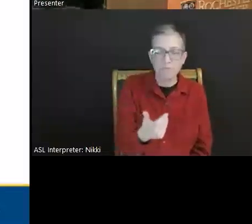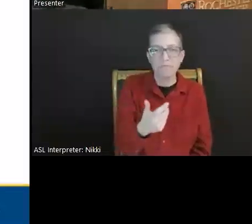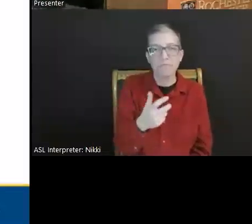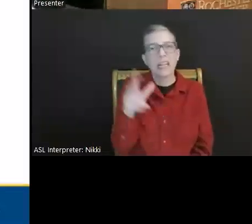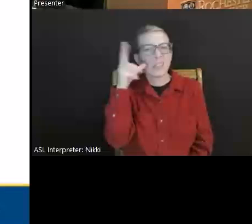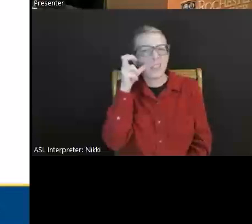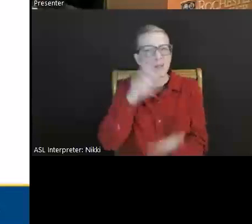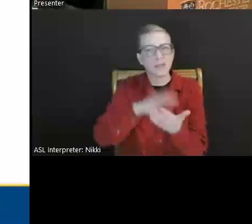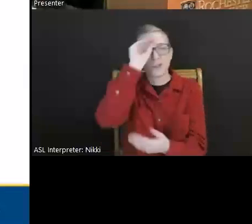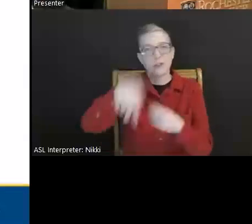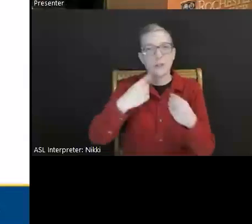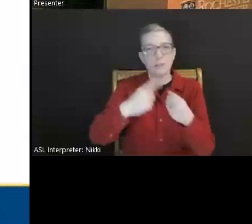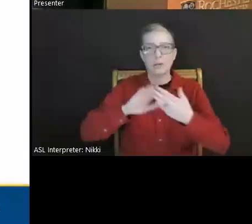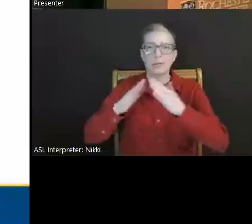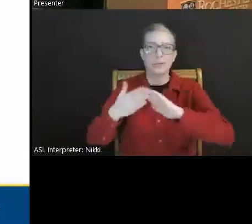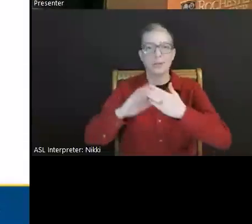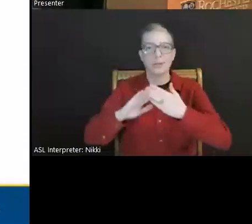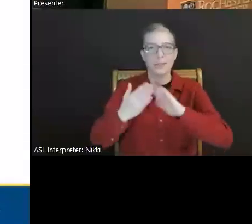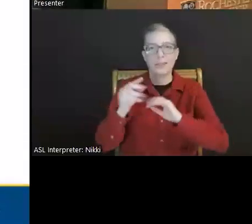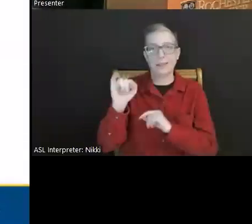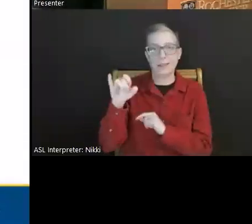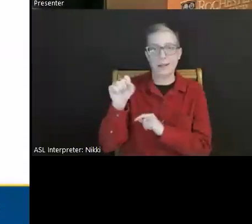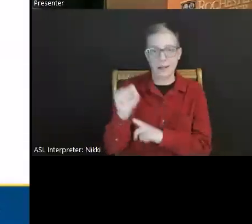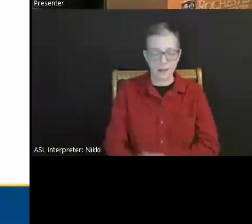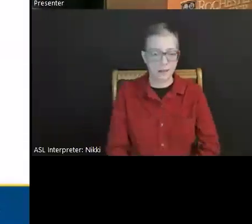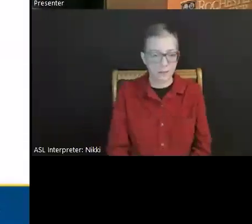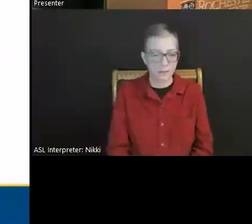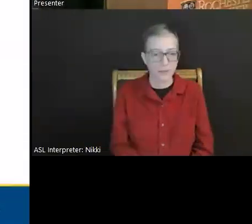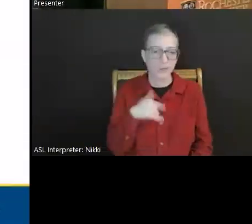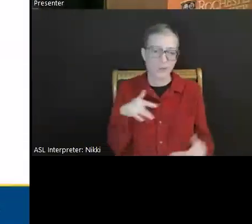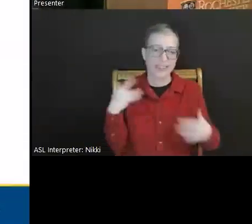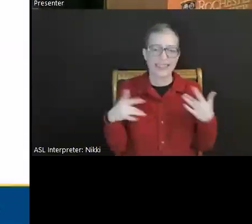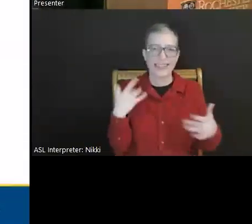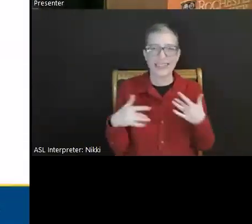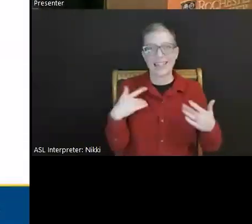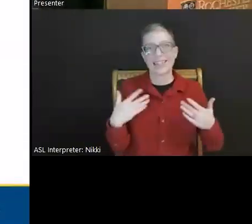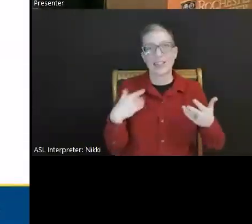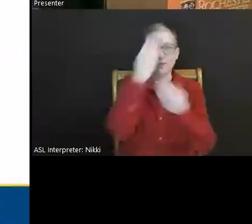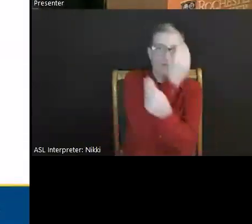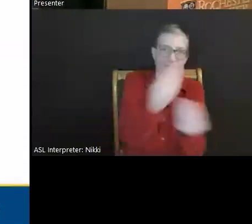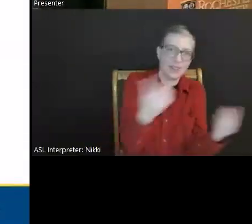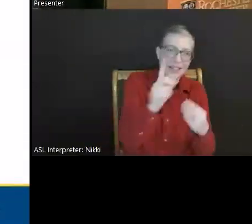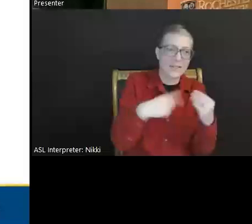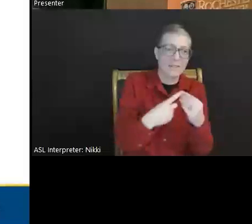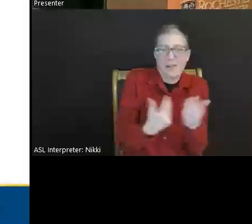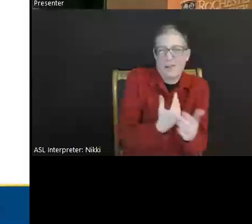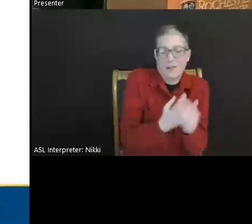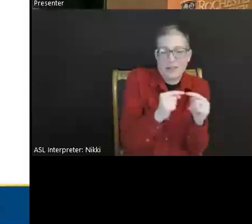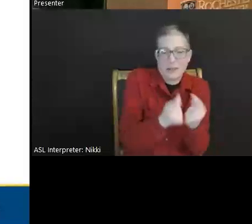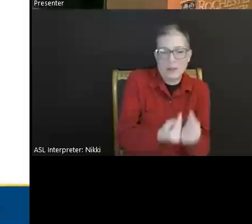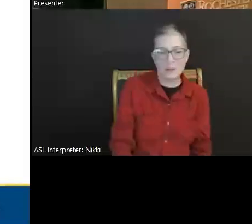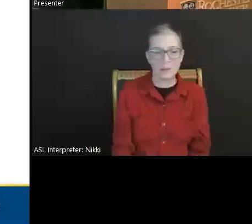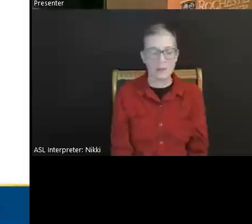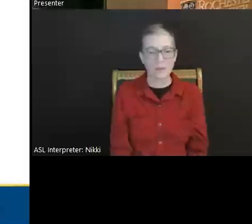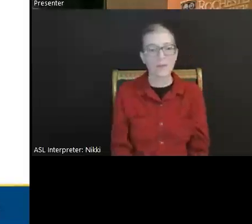about community ties. And we're really excited to, share some information about this new team that we've been able to develop. So